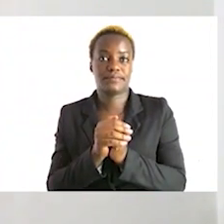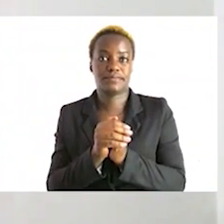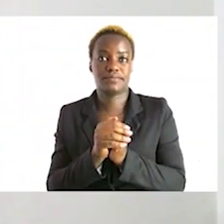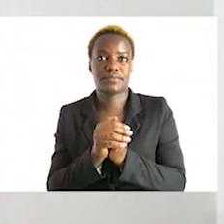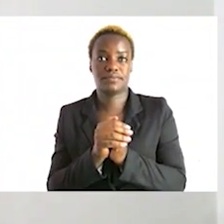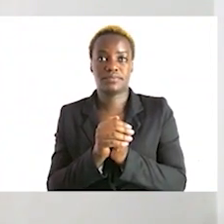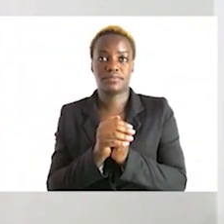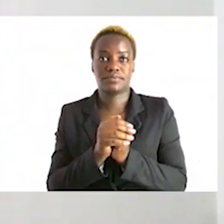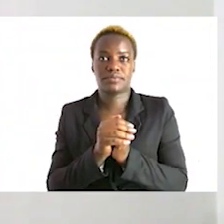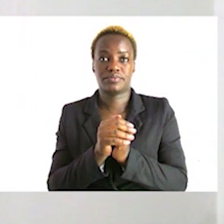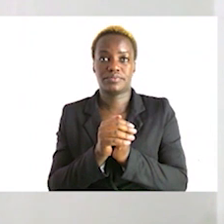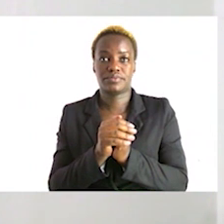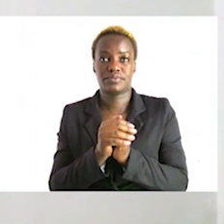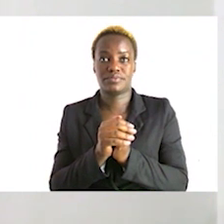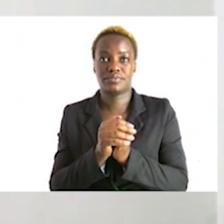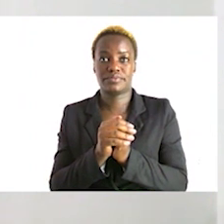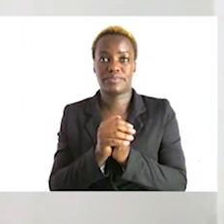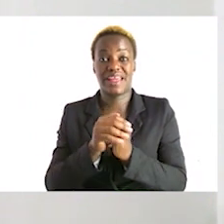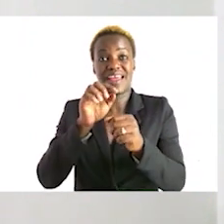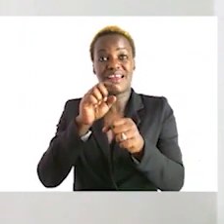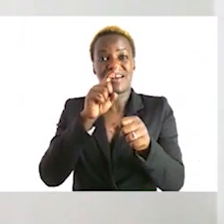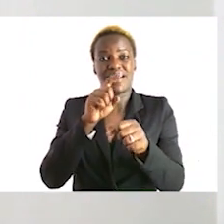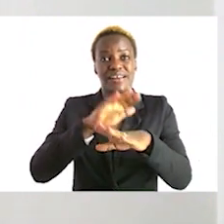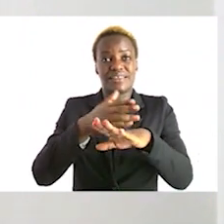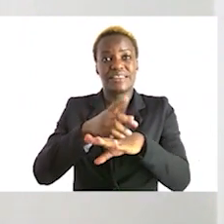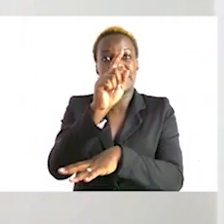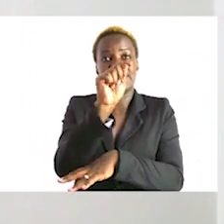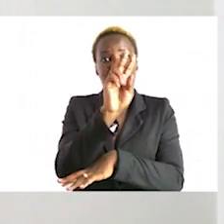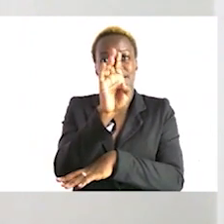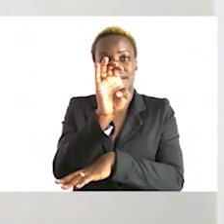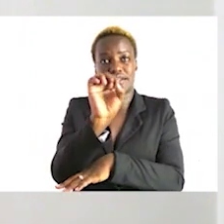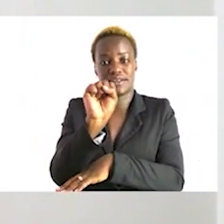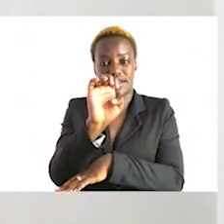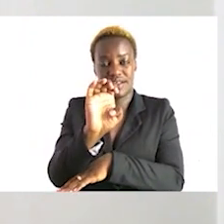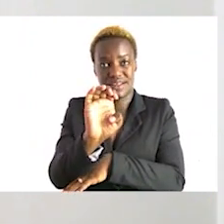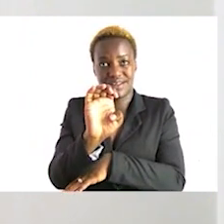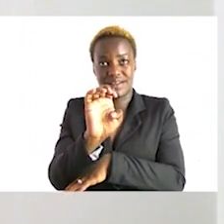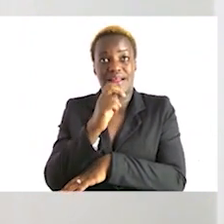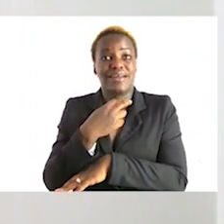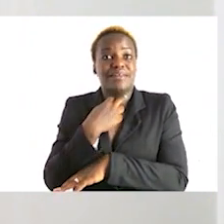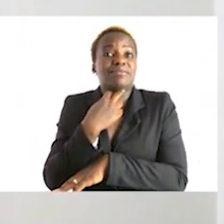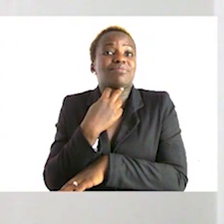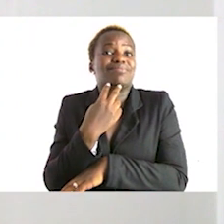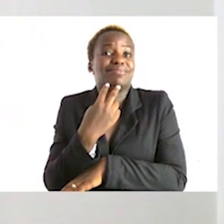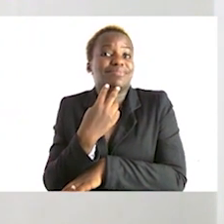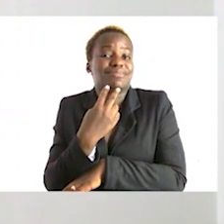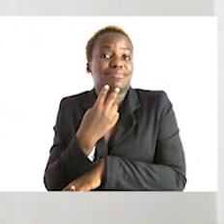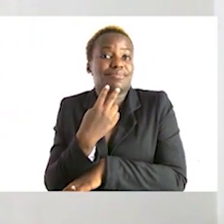For example, the word this. And the pronunciation of the vowel sound